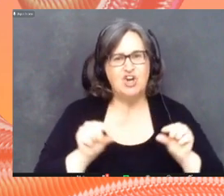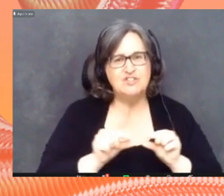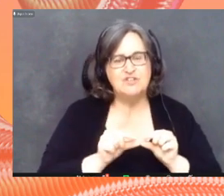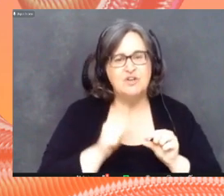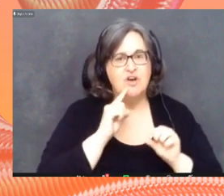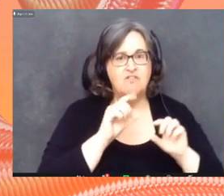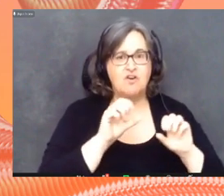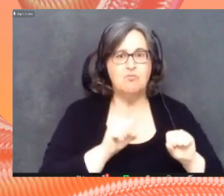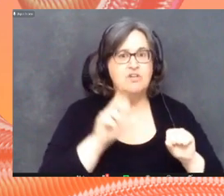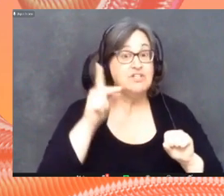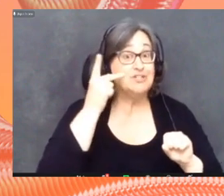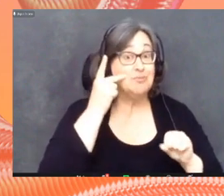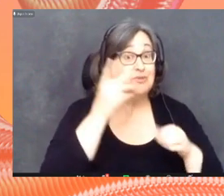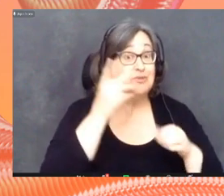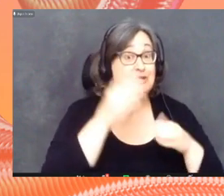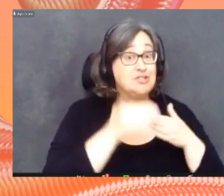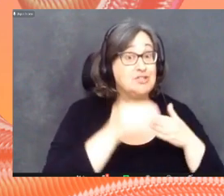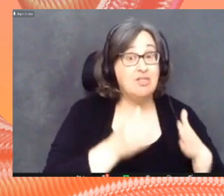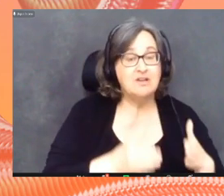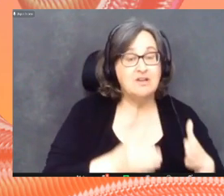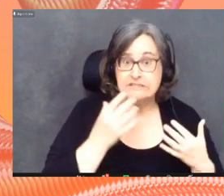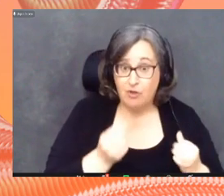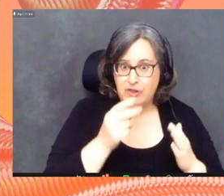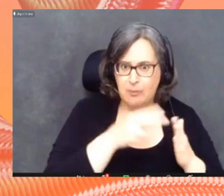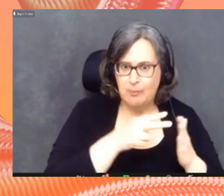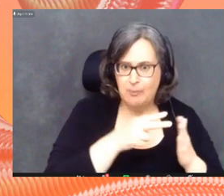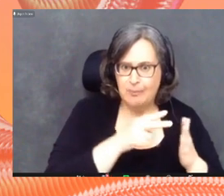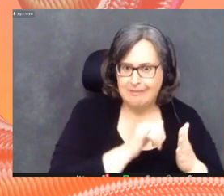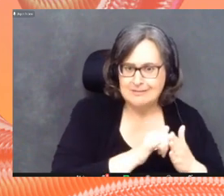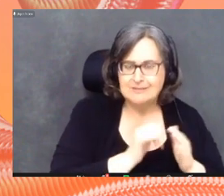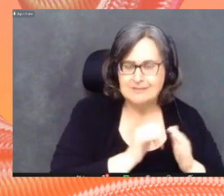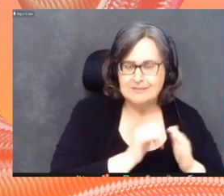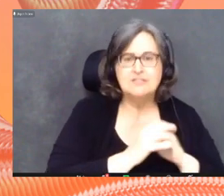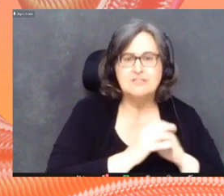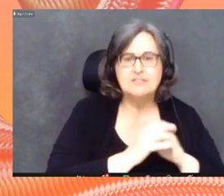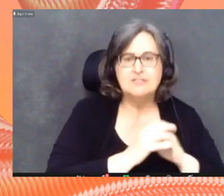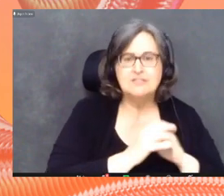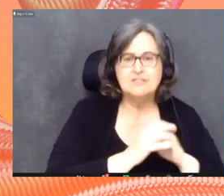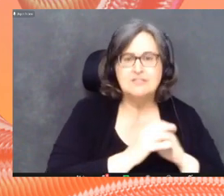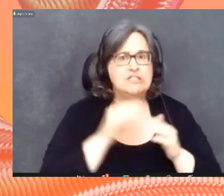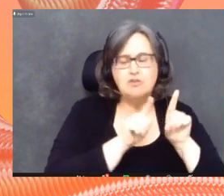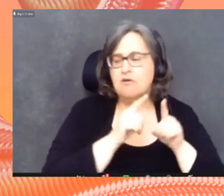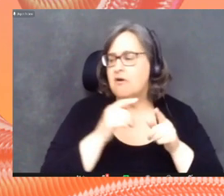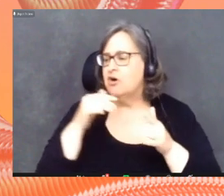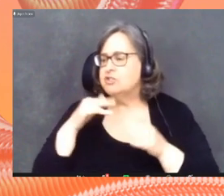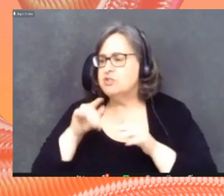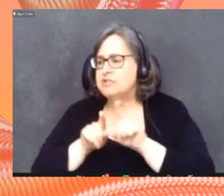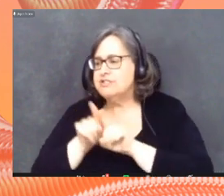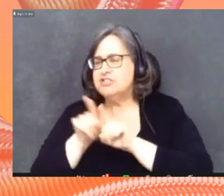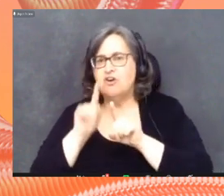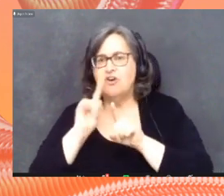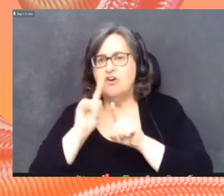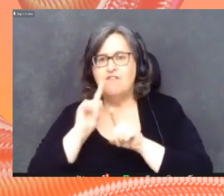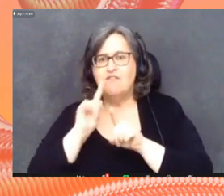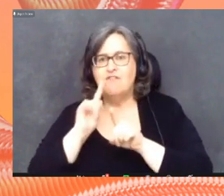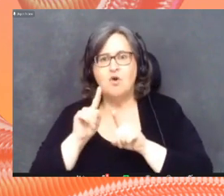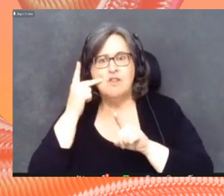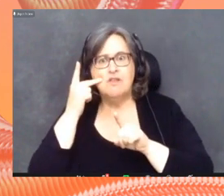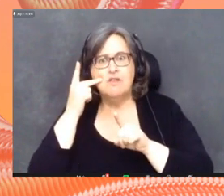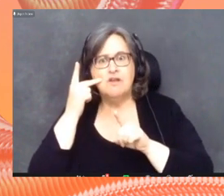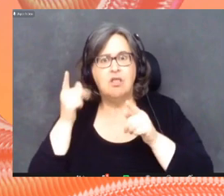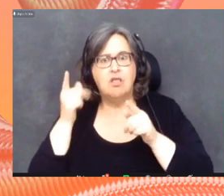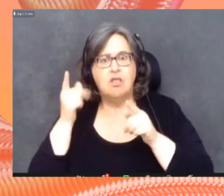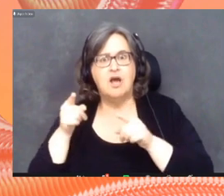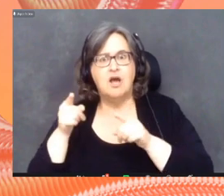potential political leaders? How healthy is it to read the charts of major political moments, current or coming? You know, I mean, we just